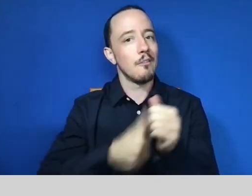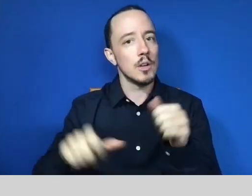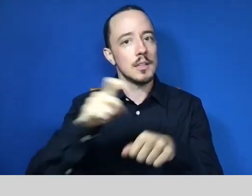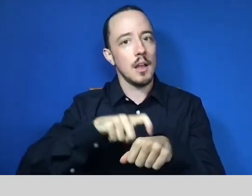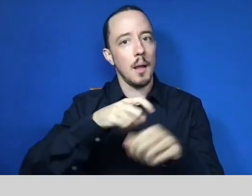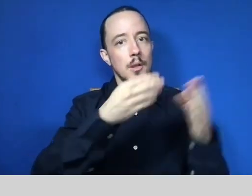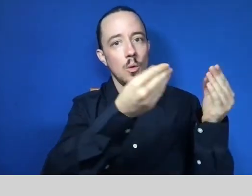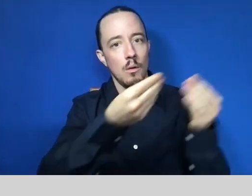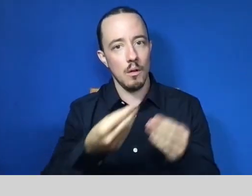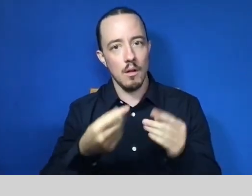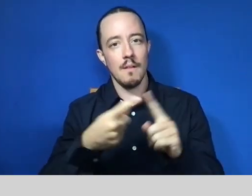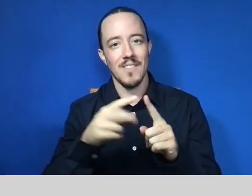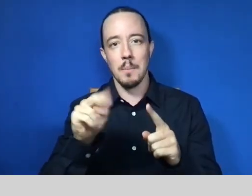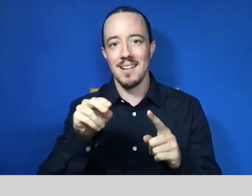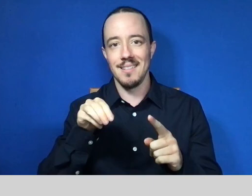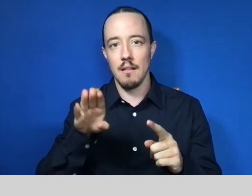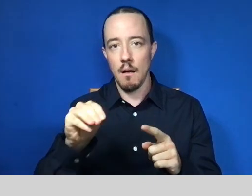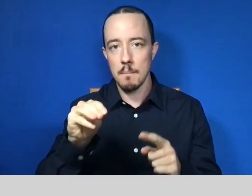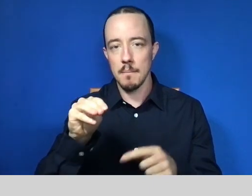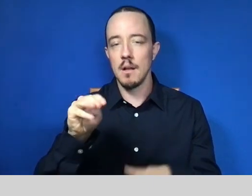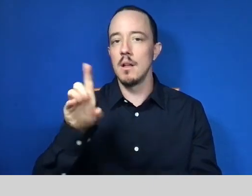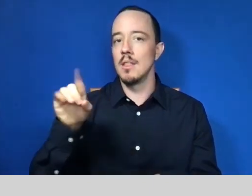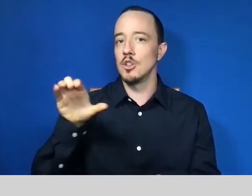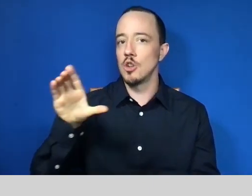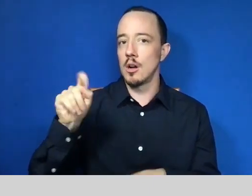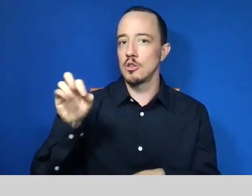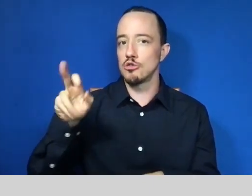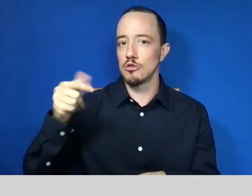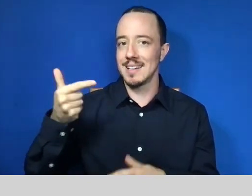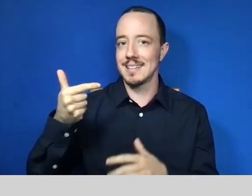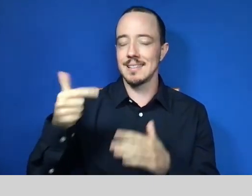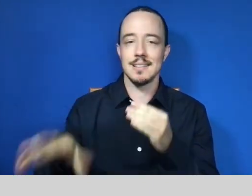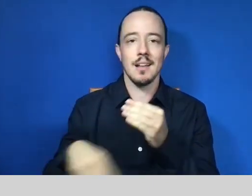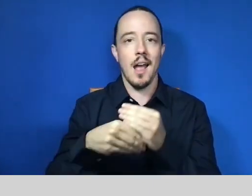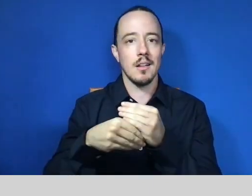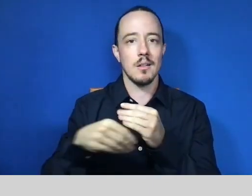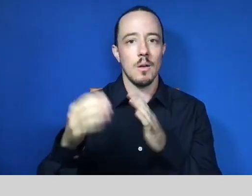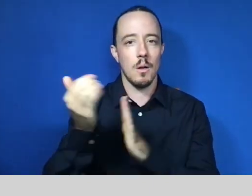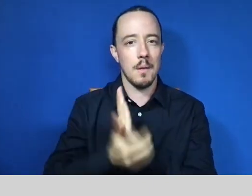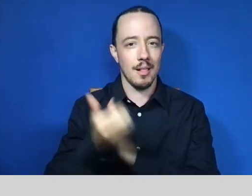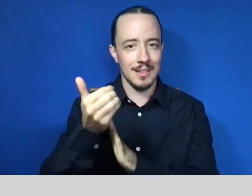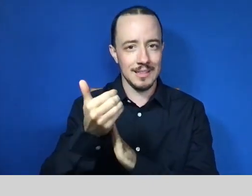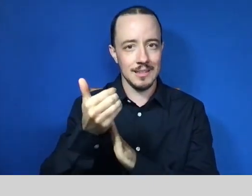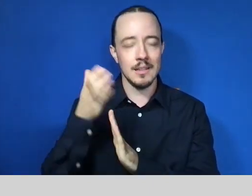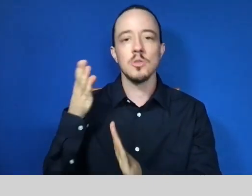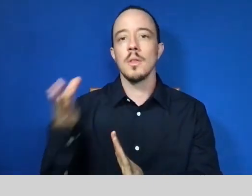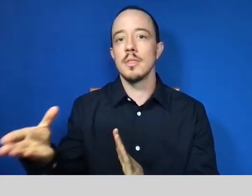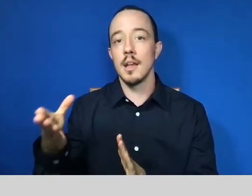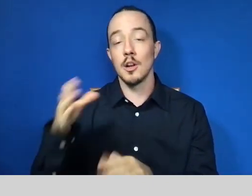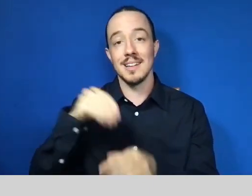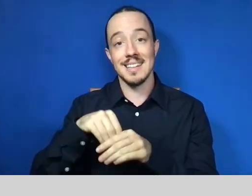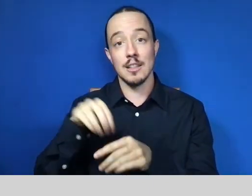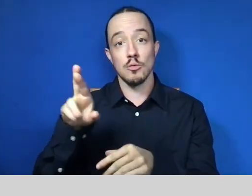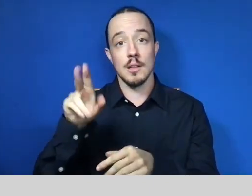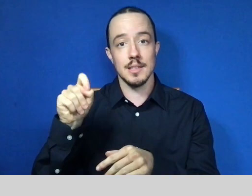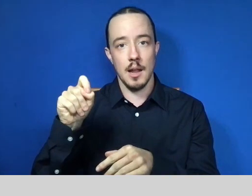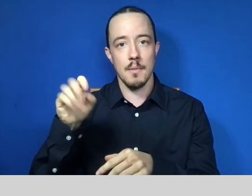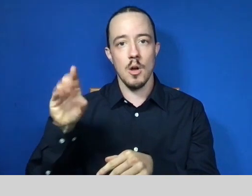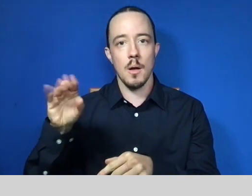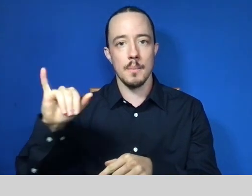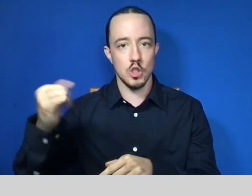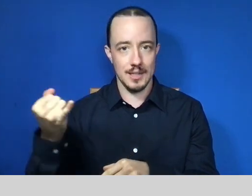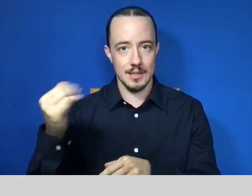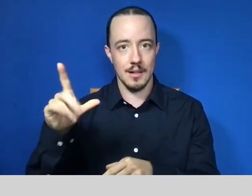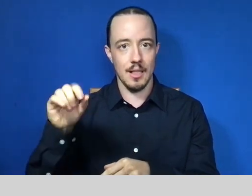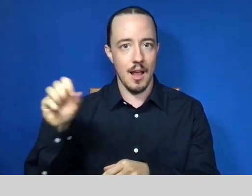enum, the doc string and enumeration is added automatically. So it is actually there in the runtime